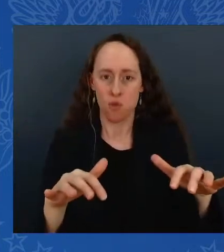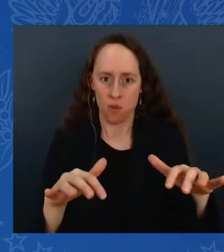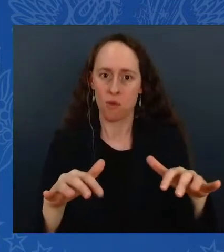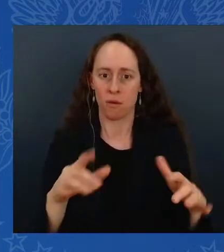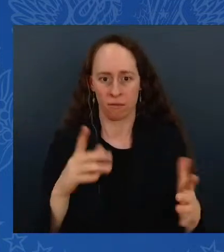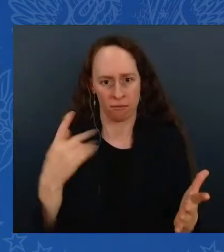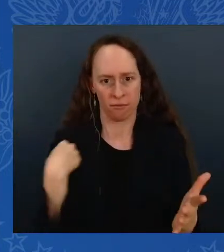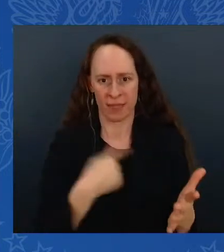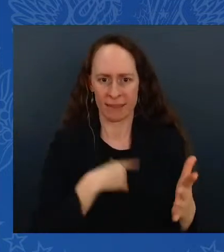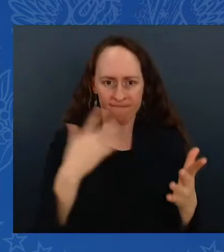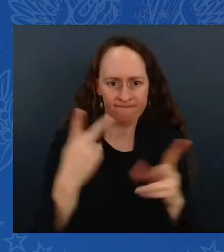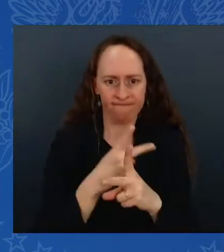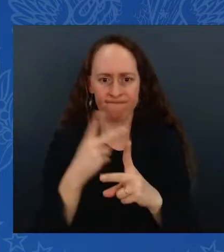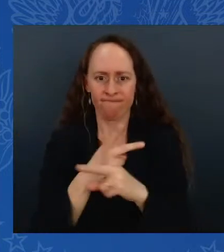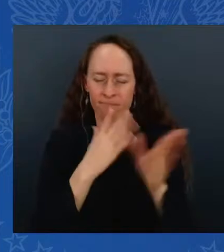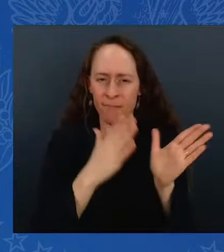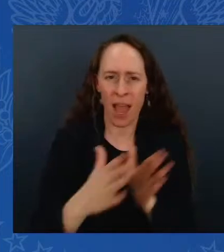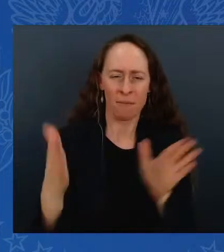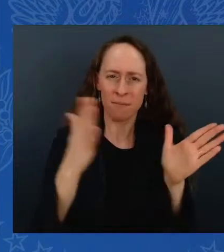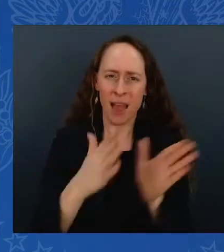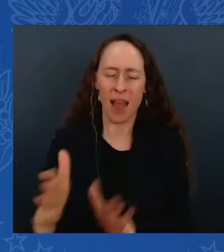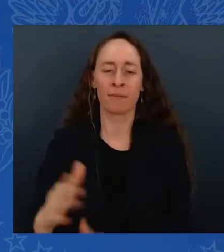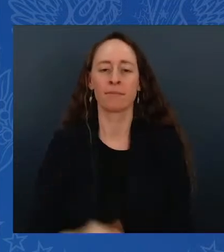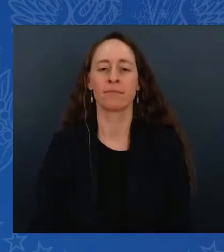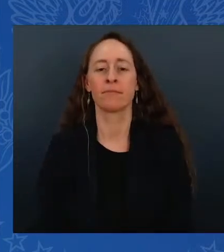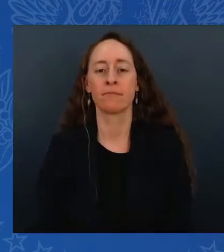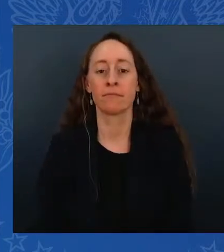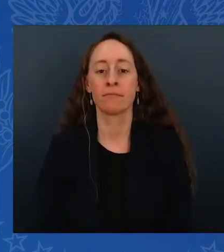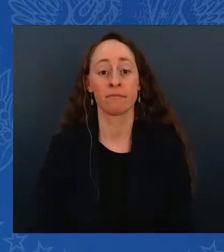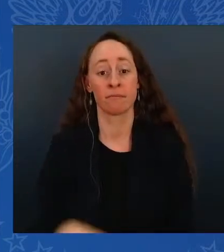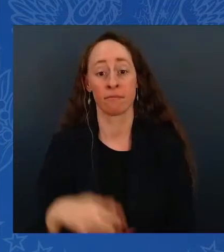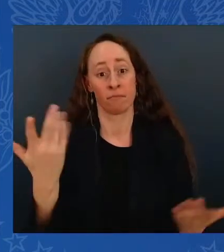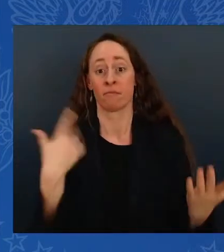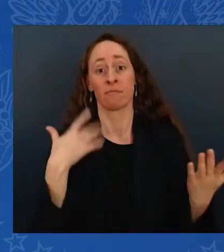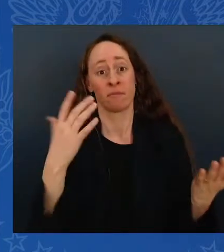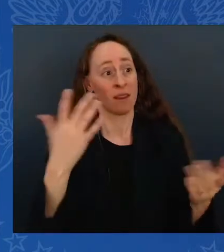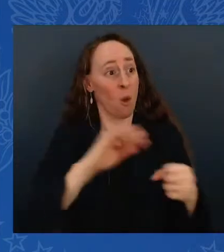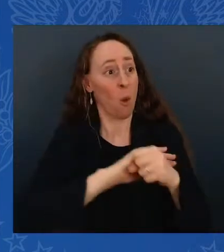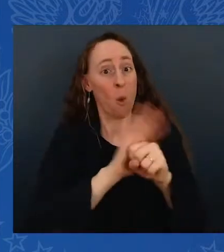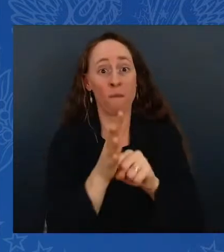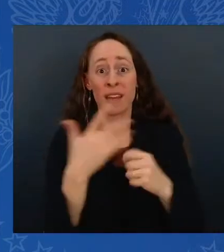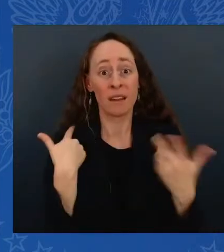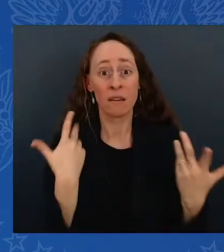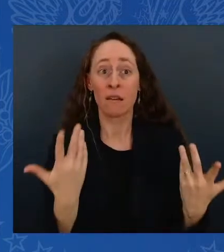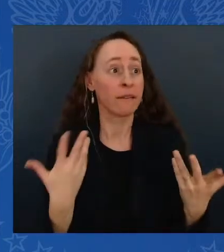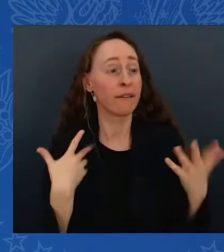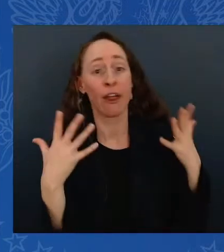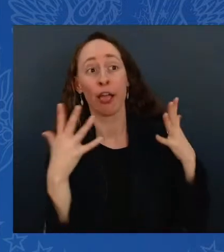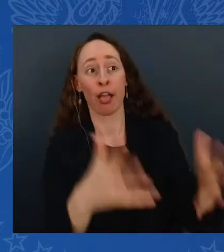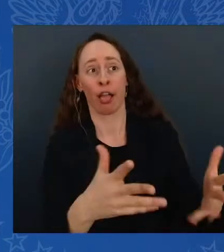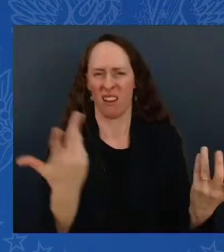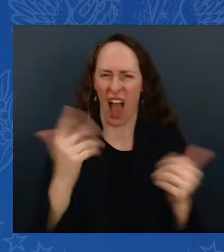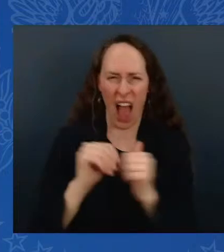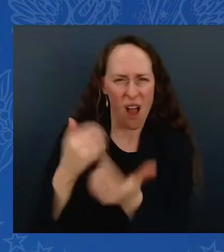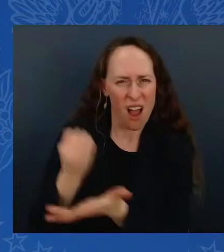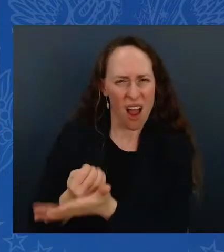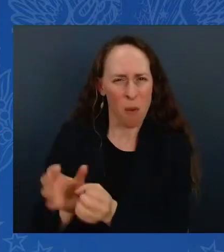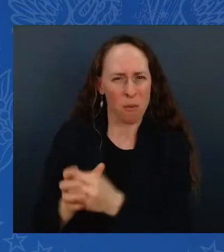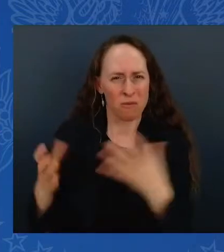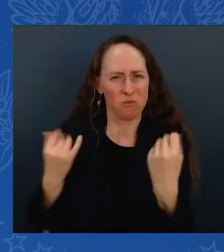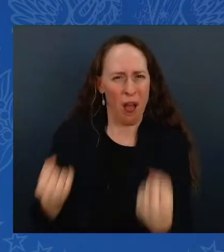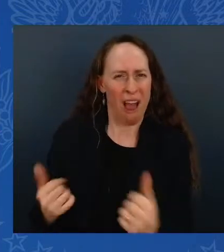our economic recovery would never have taken off. It also delivered immediate economic relief for those who needed it the most.